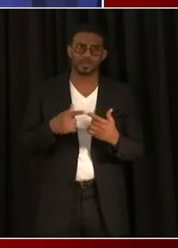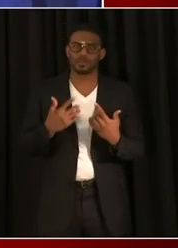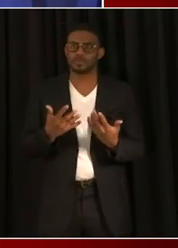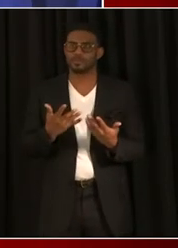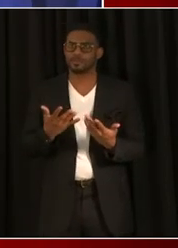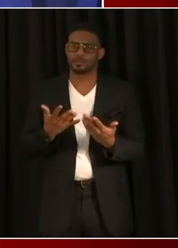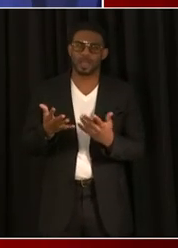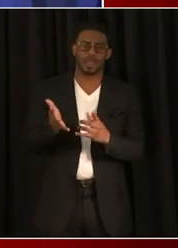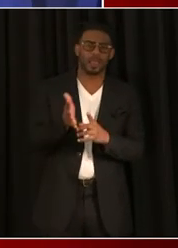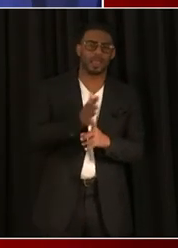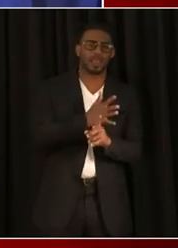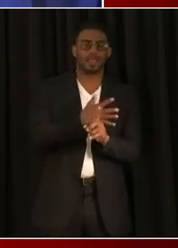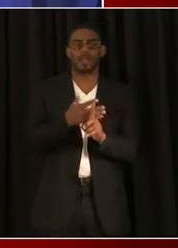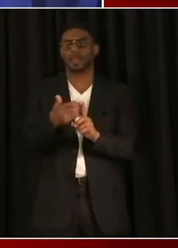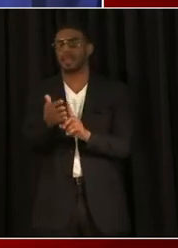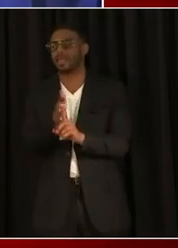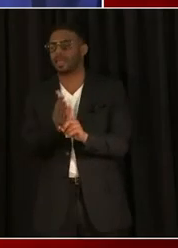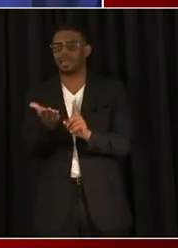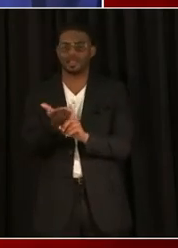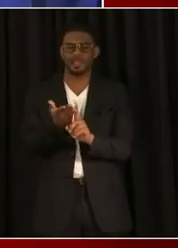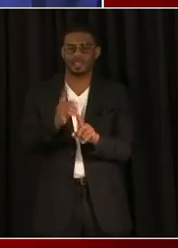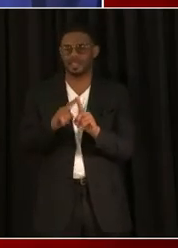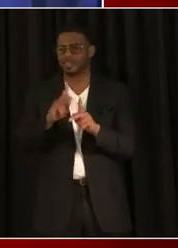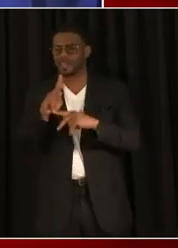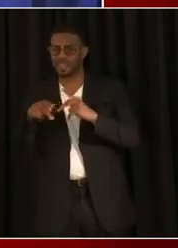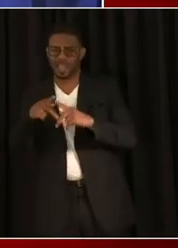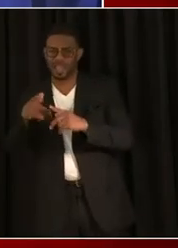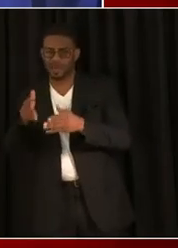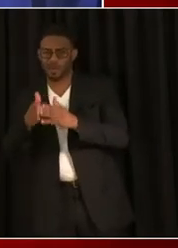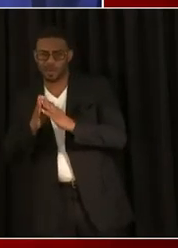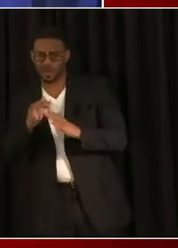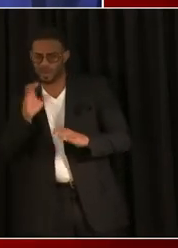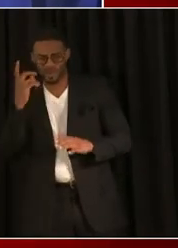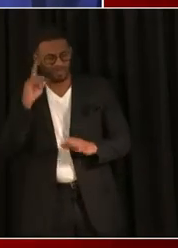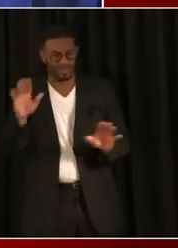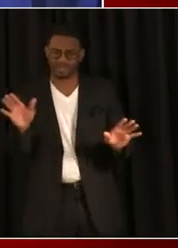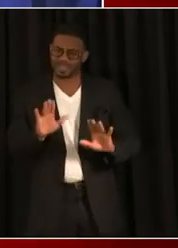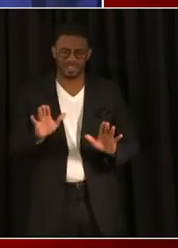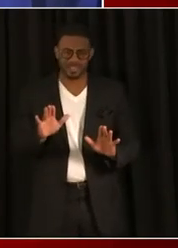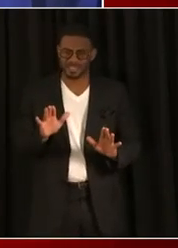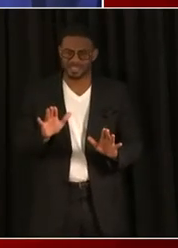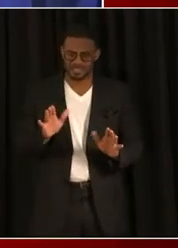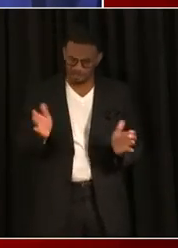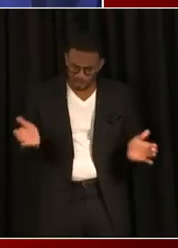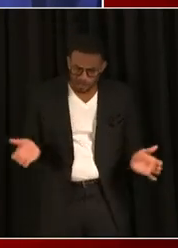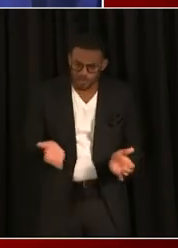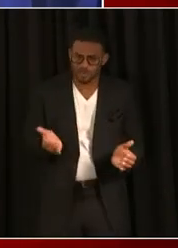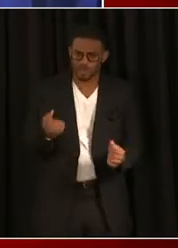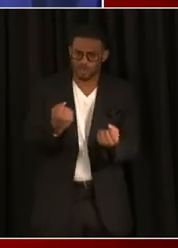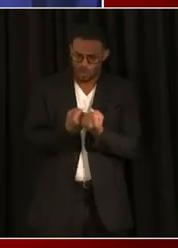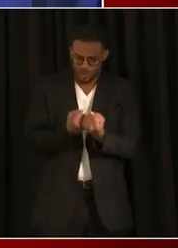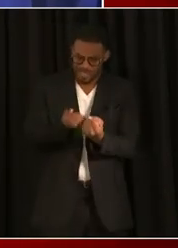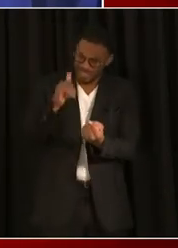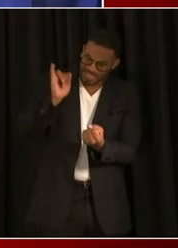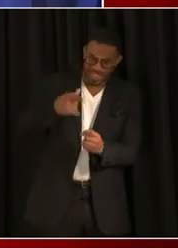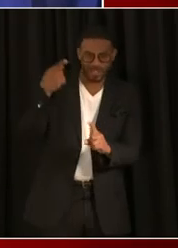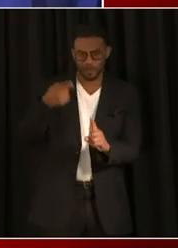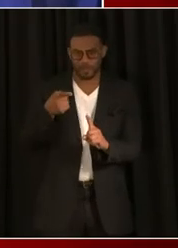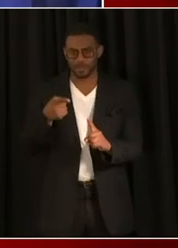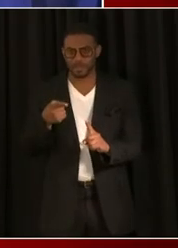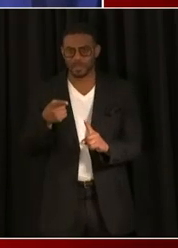to sway the different kinds of requests that we're looking for in these applications by